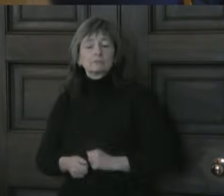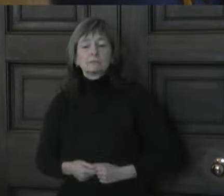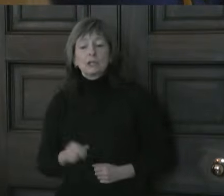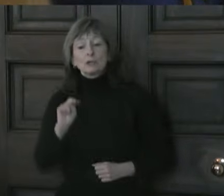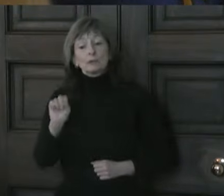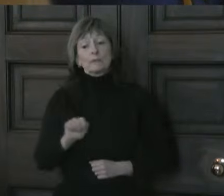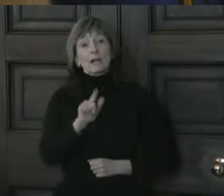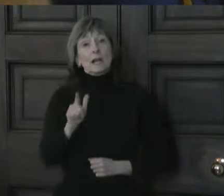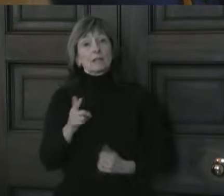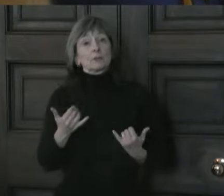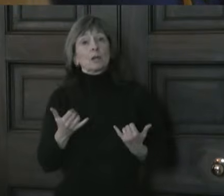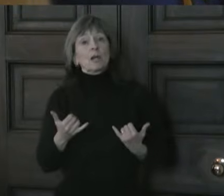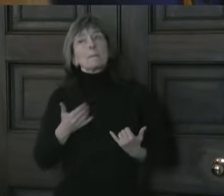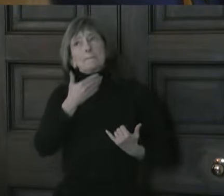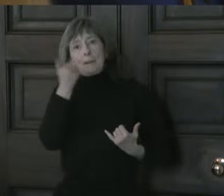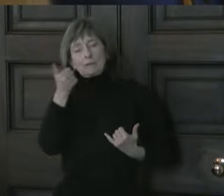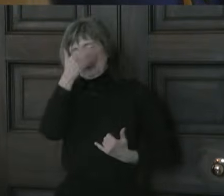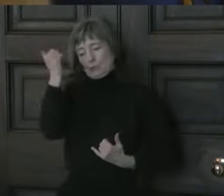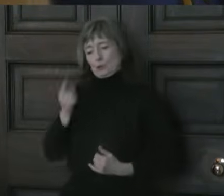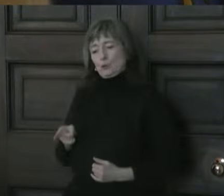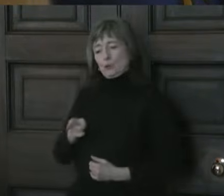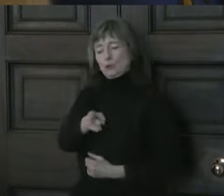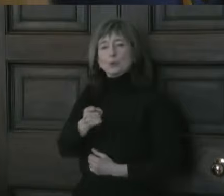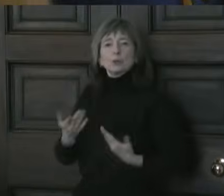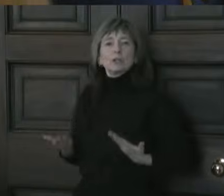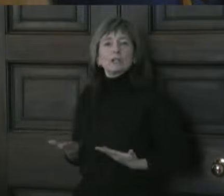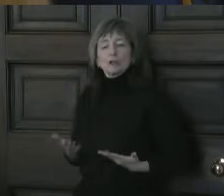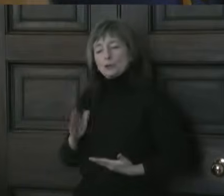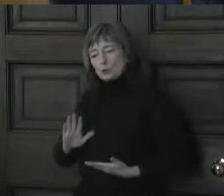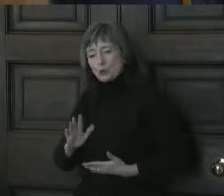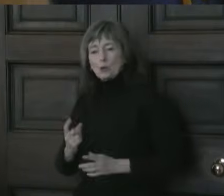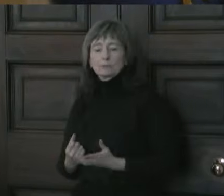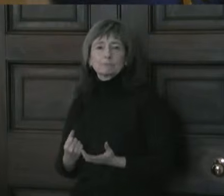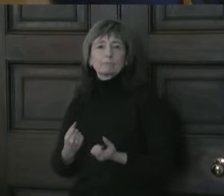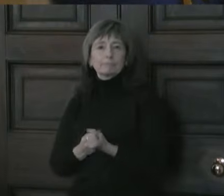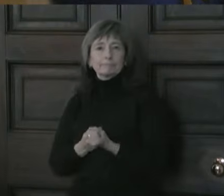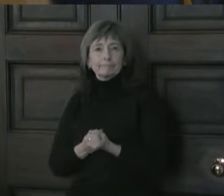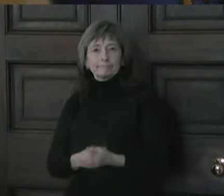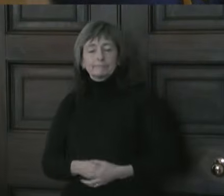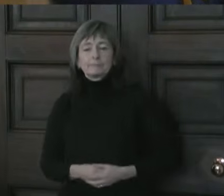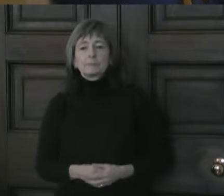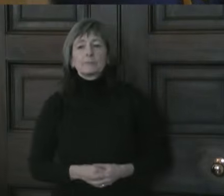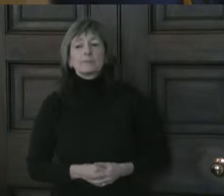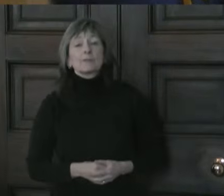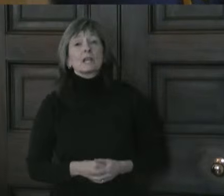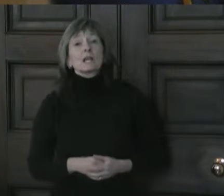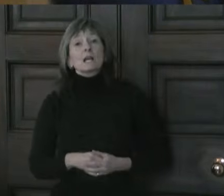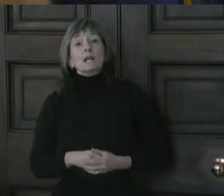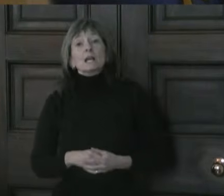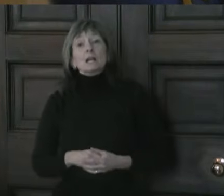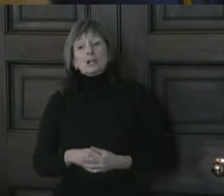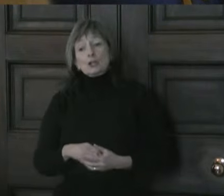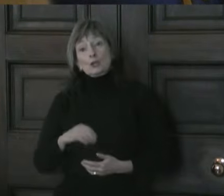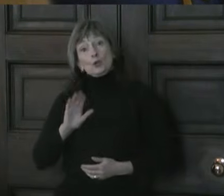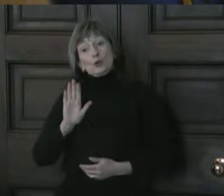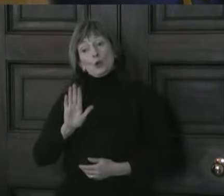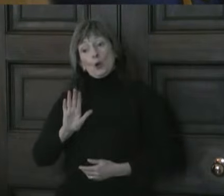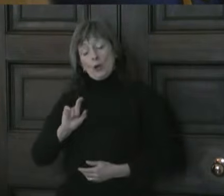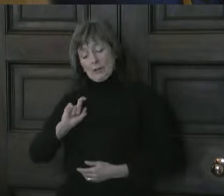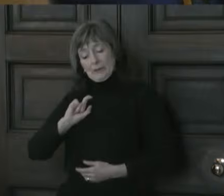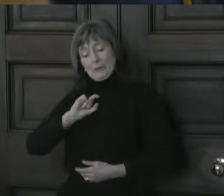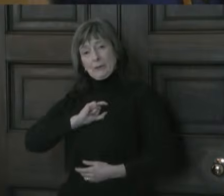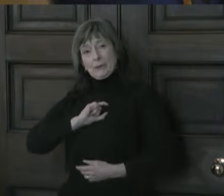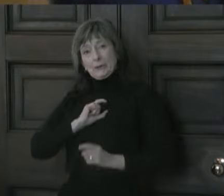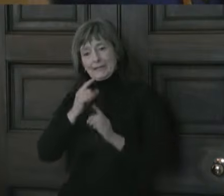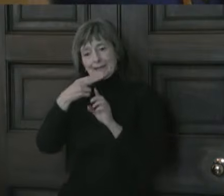better place today because of you and because of your contributions. The insignia you will soon wear is a